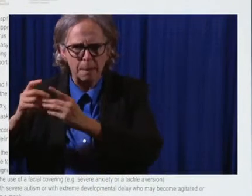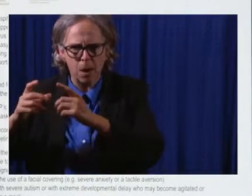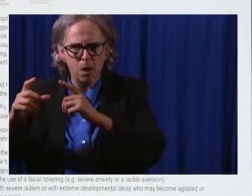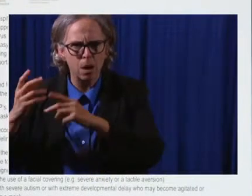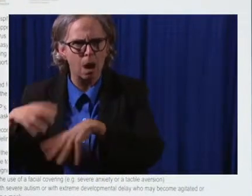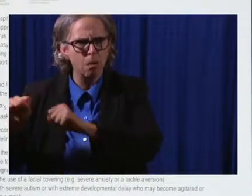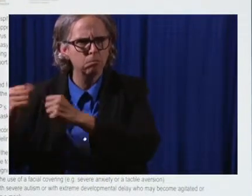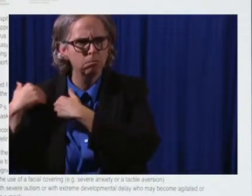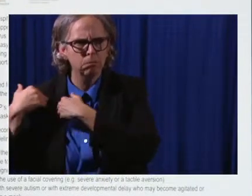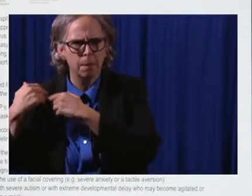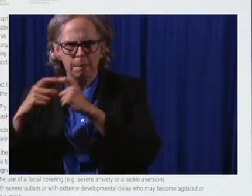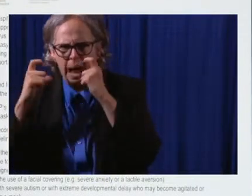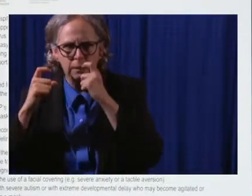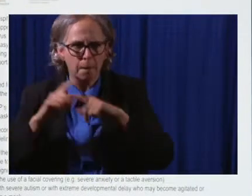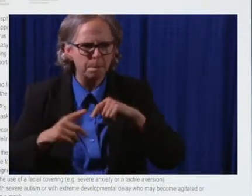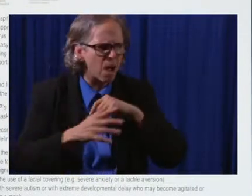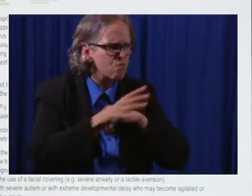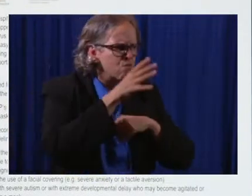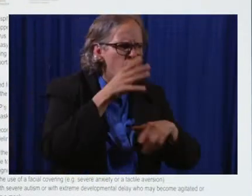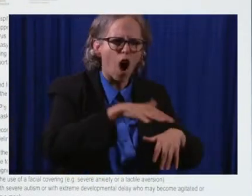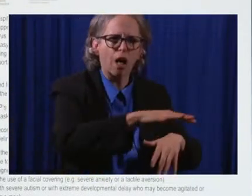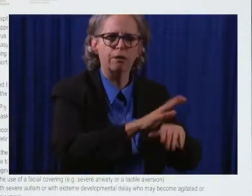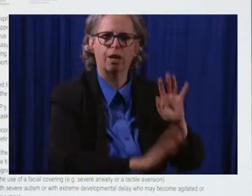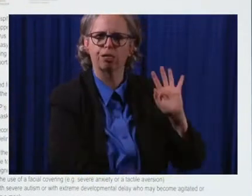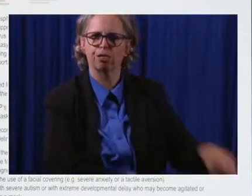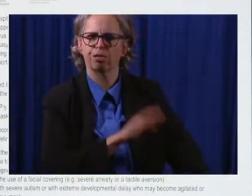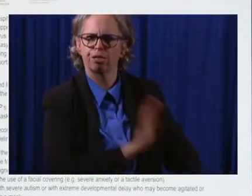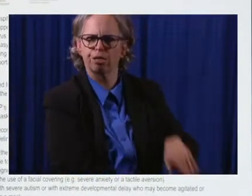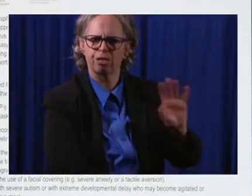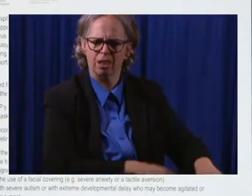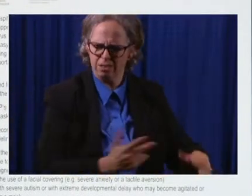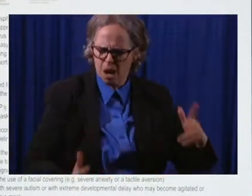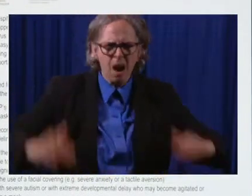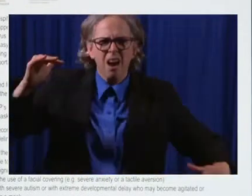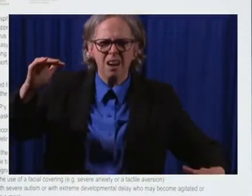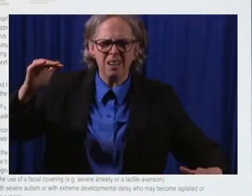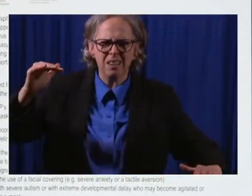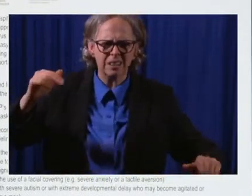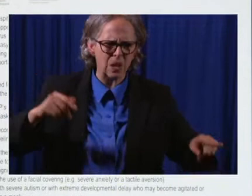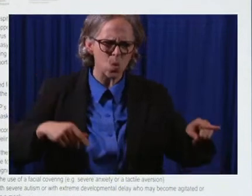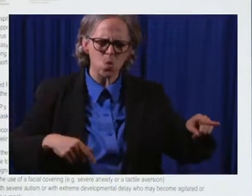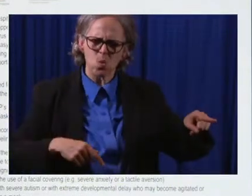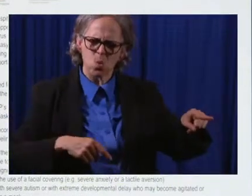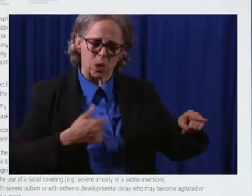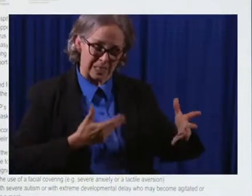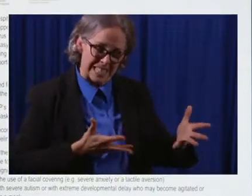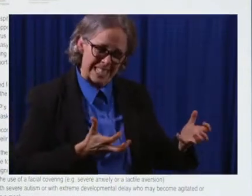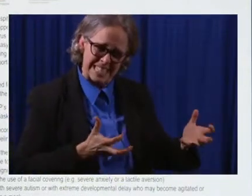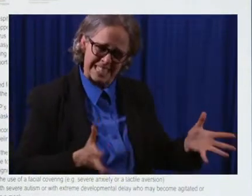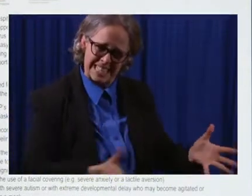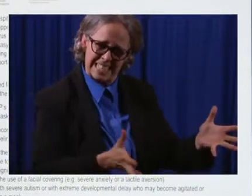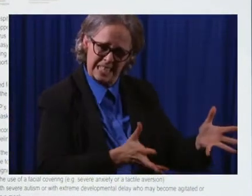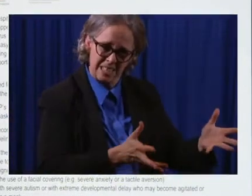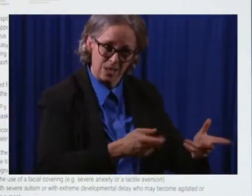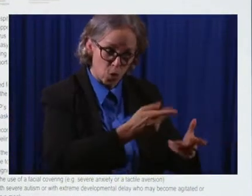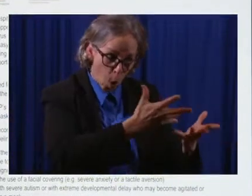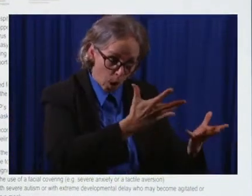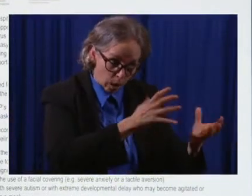have not seen that as much in our rural areas. And so if we want to get kids back to school in the rural areas, if we want to have